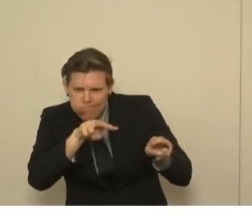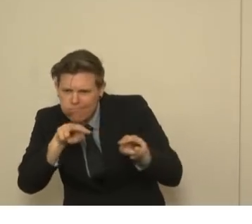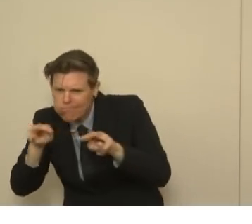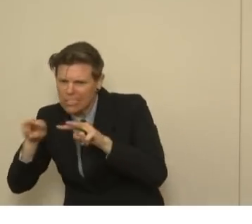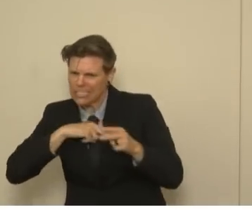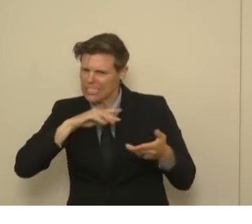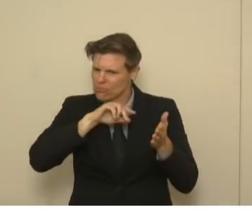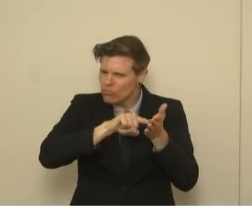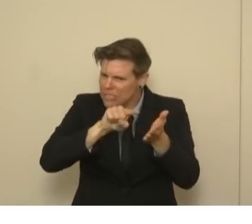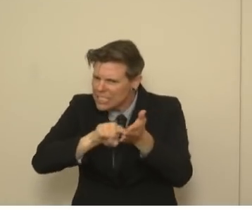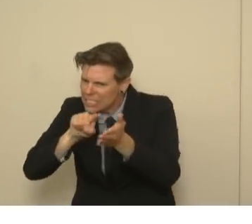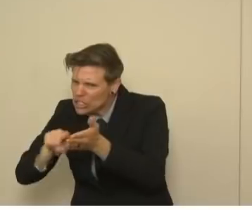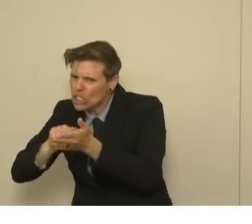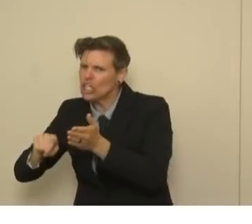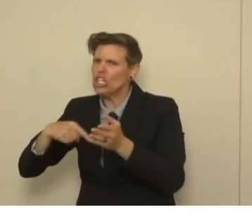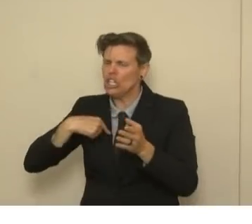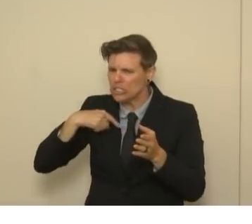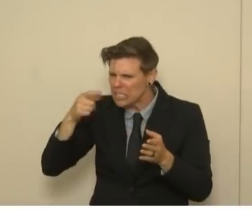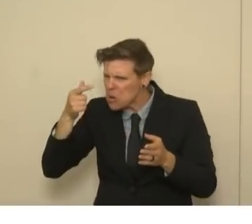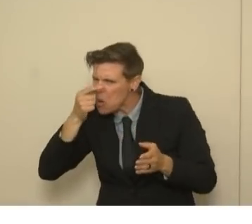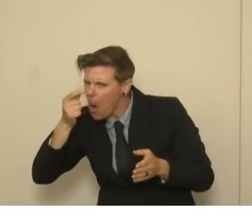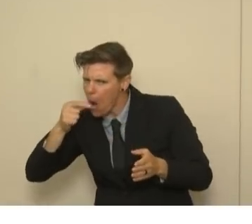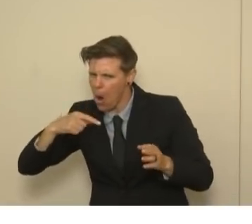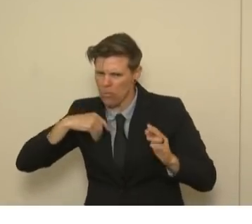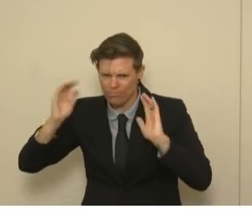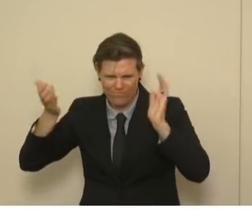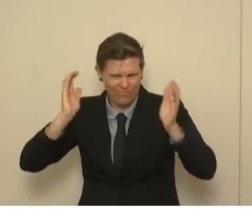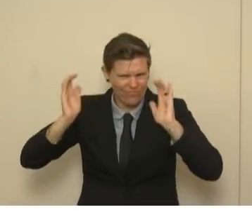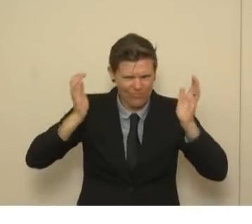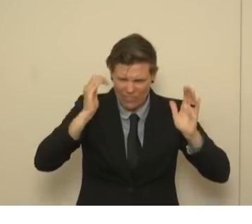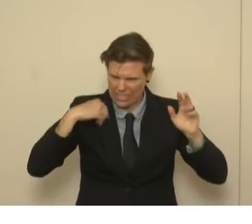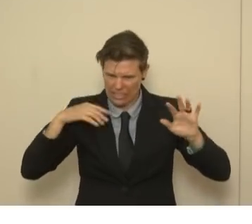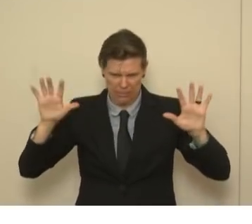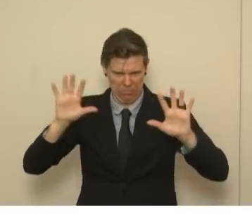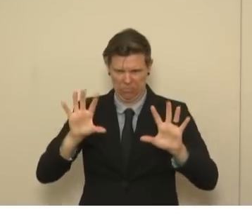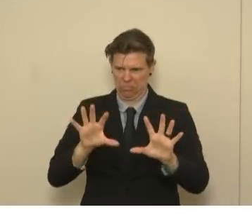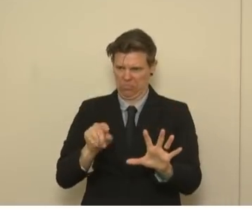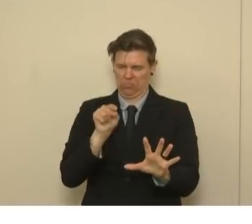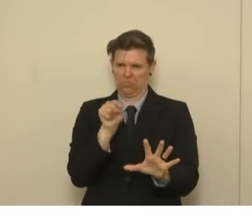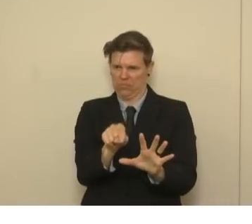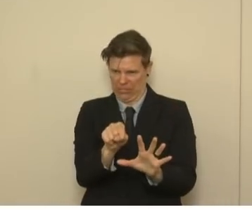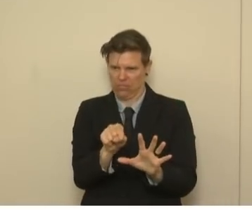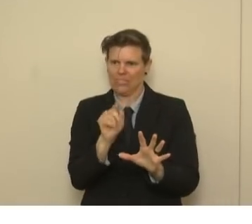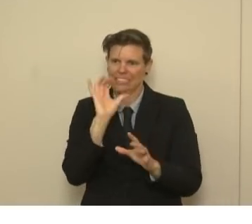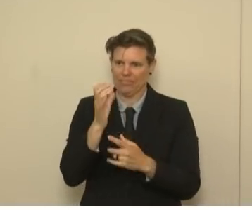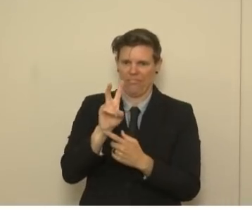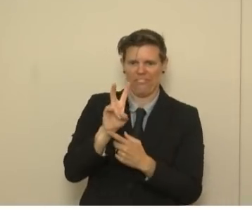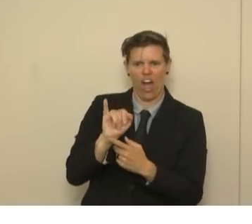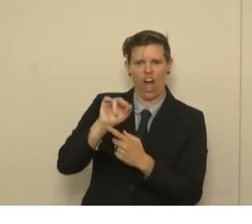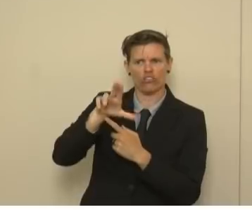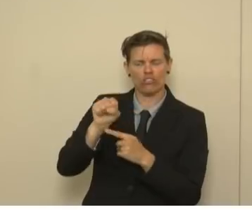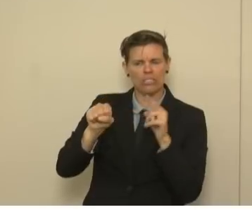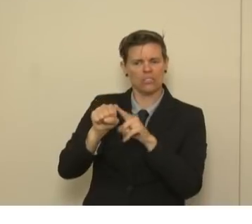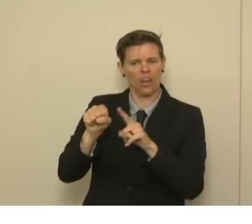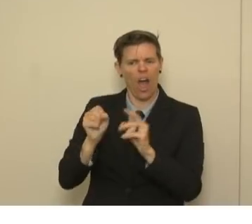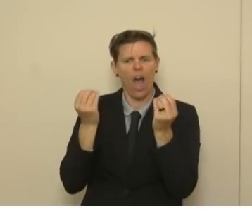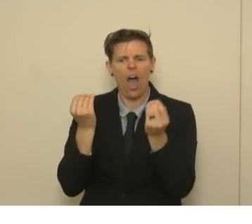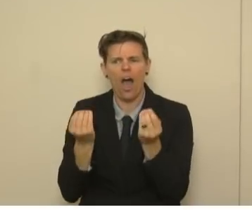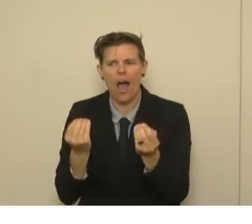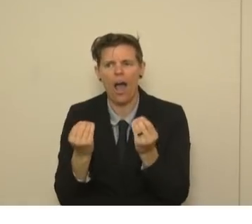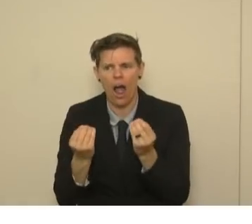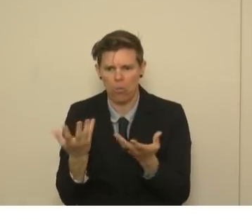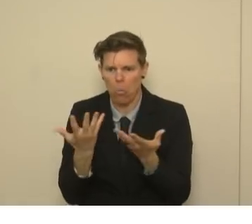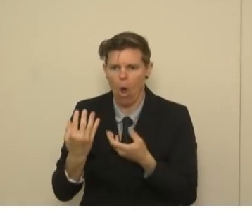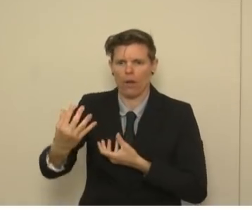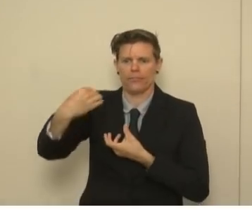seeing, you know, the virus seems to attach to and affect and inflame blood vessels, and you don't have to have a degree in